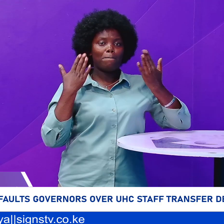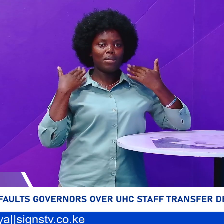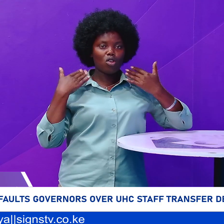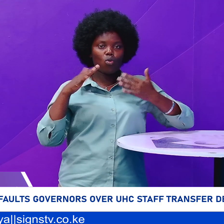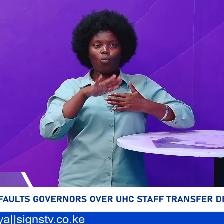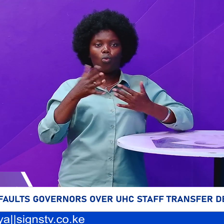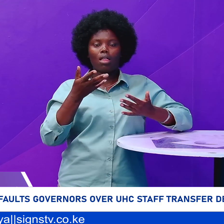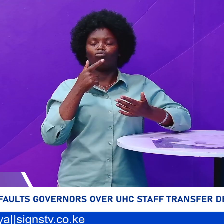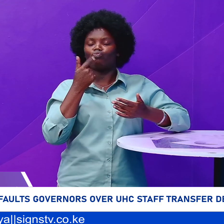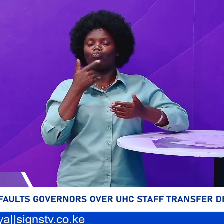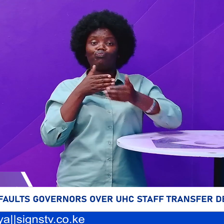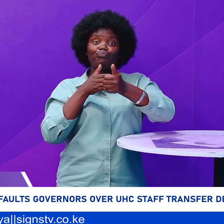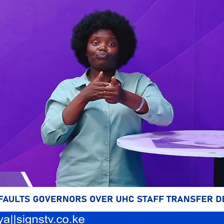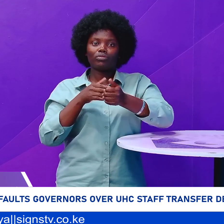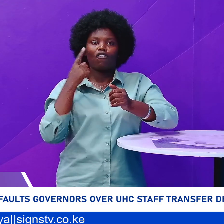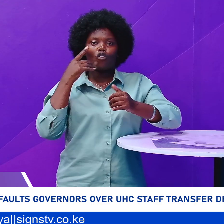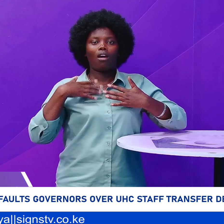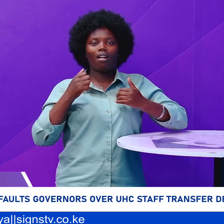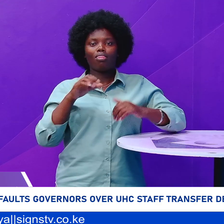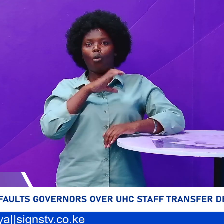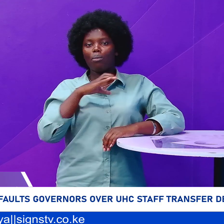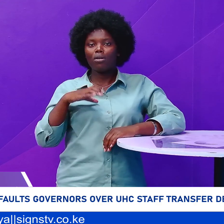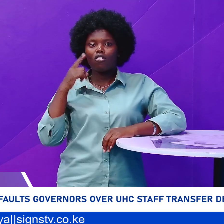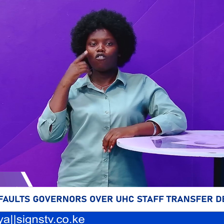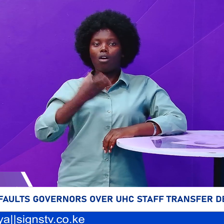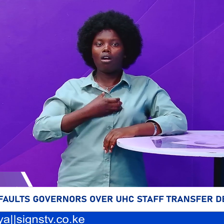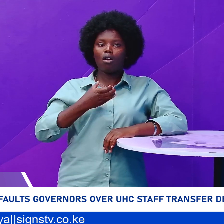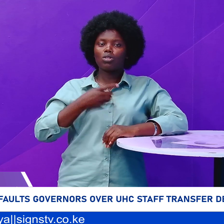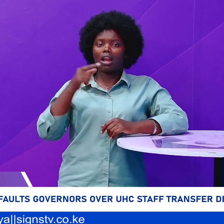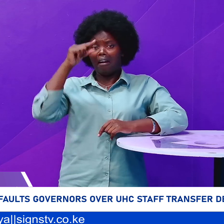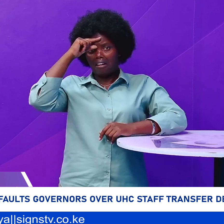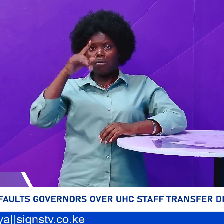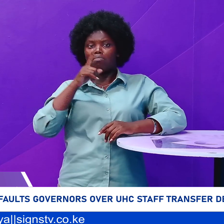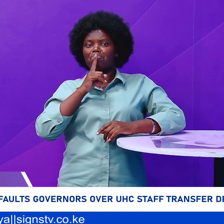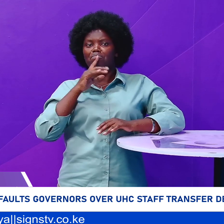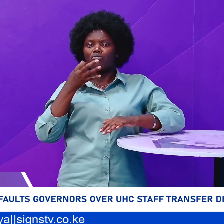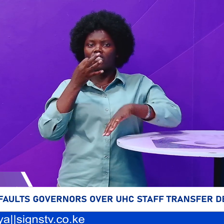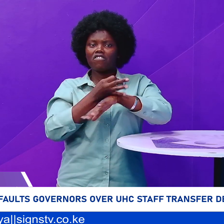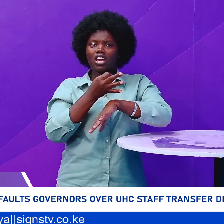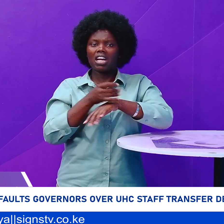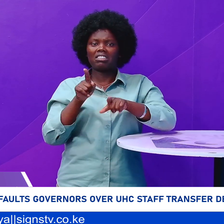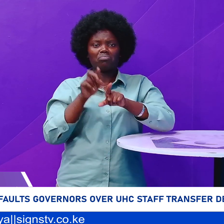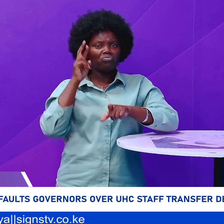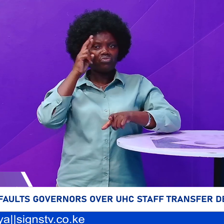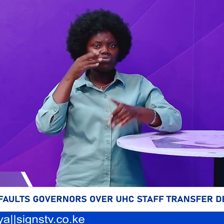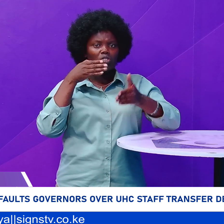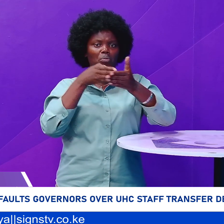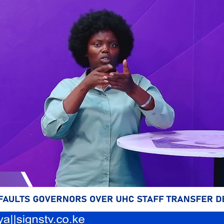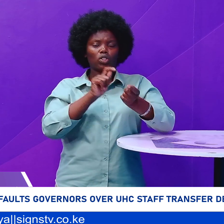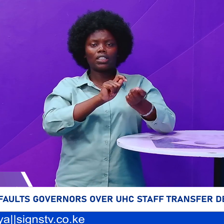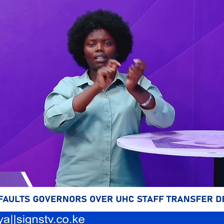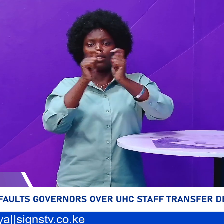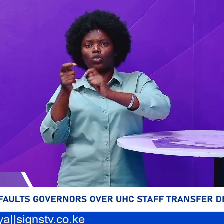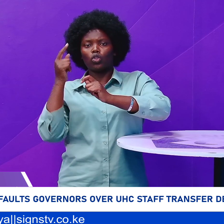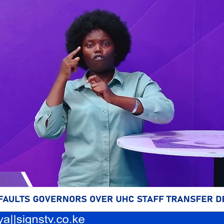Muthomi Njuki, who chairs the Health Committee at the Council of Governors, of insincerity and